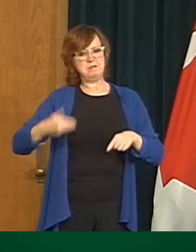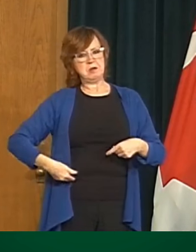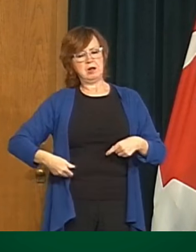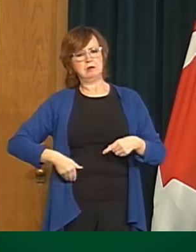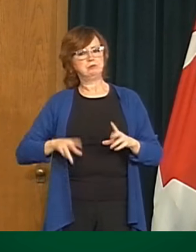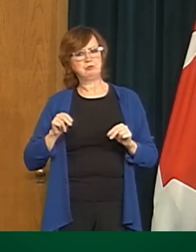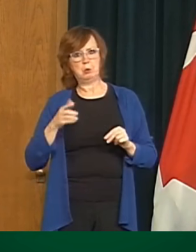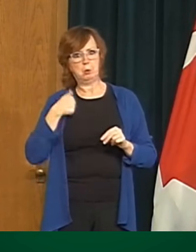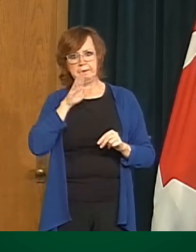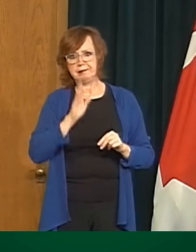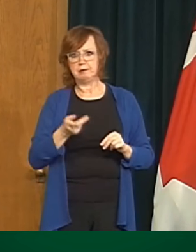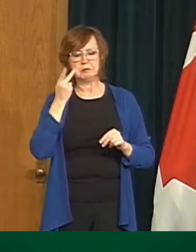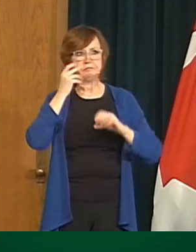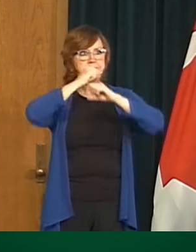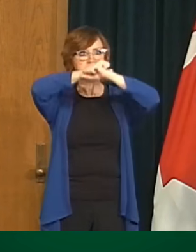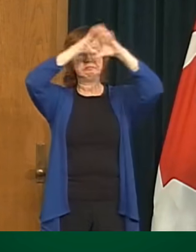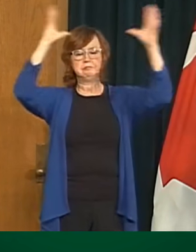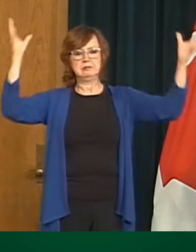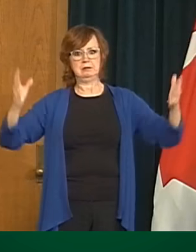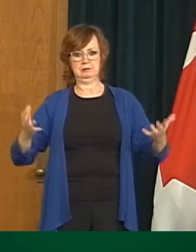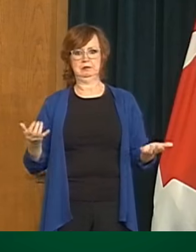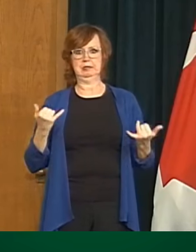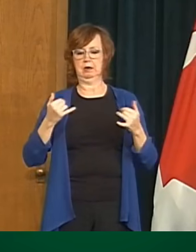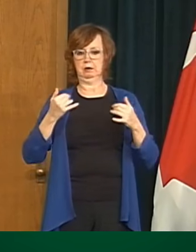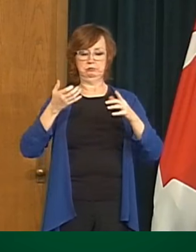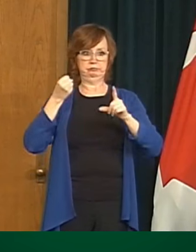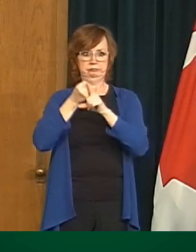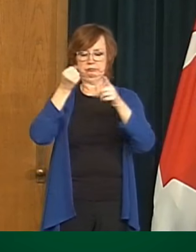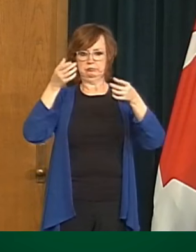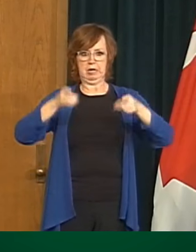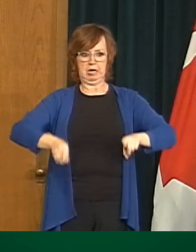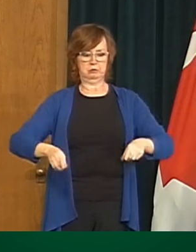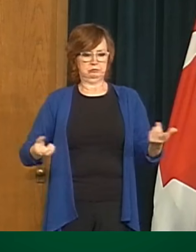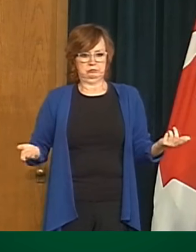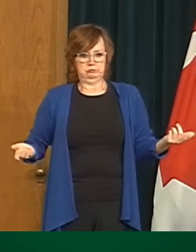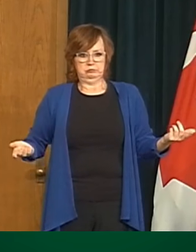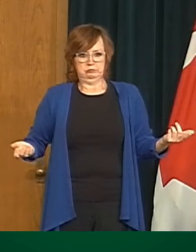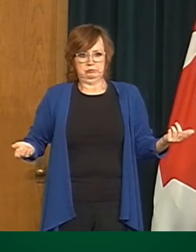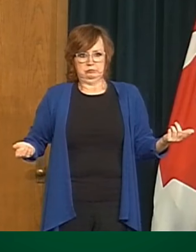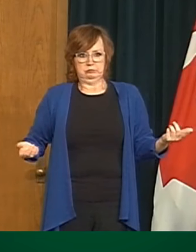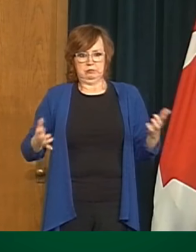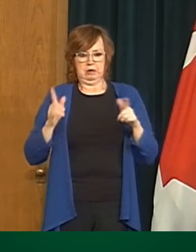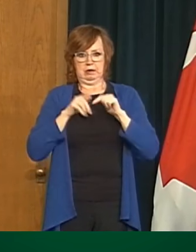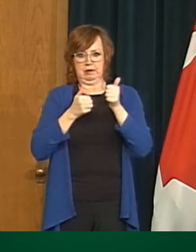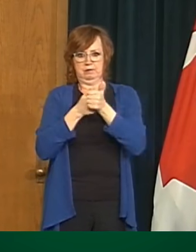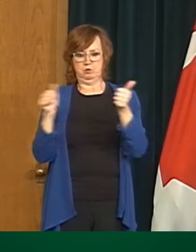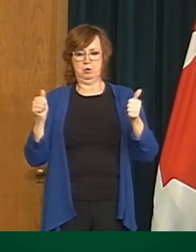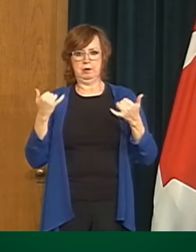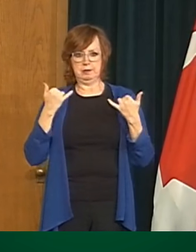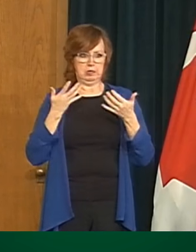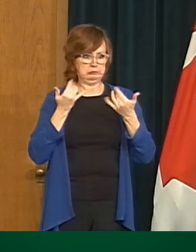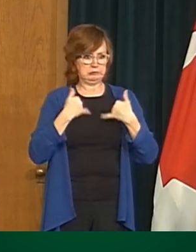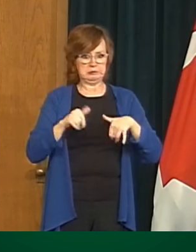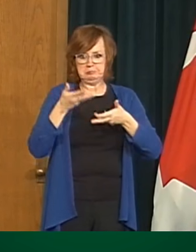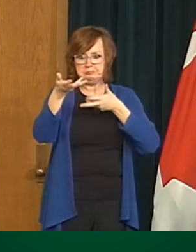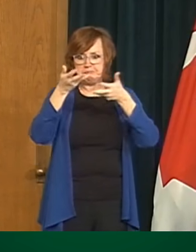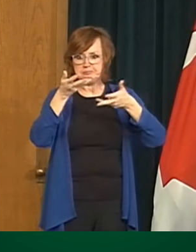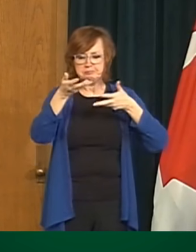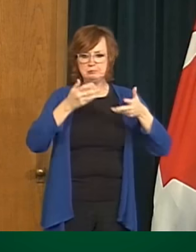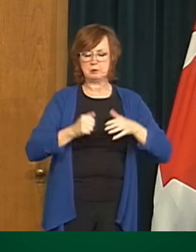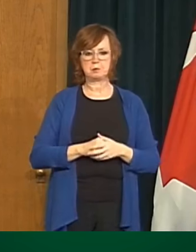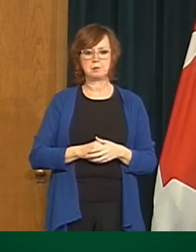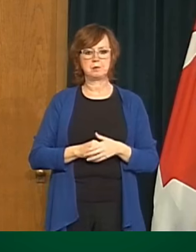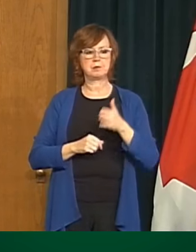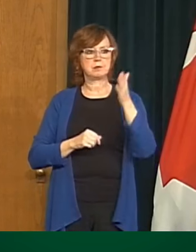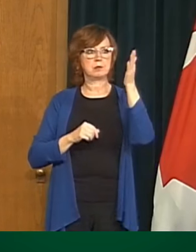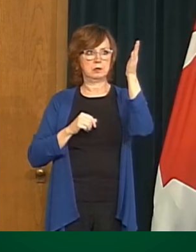Yeah, I would just like to ask the SHA perhaps if they're concerned about the number of health workers that are needed to